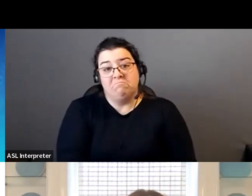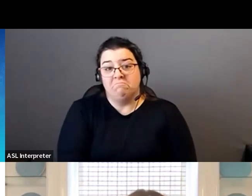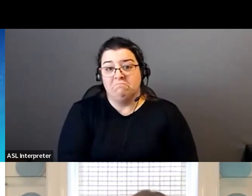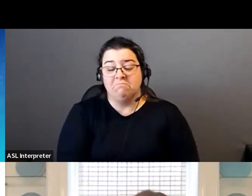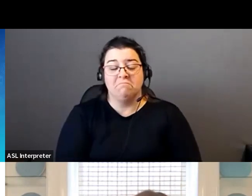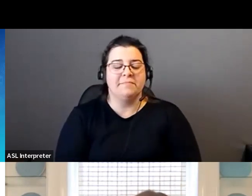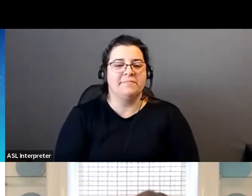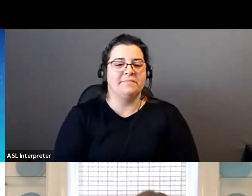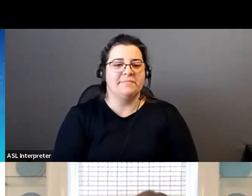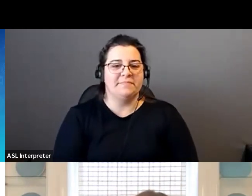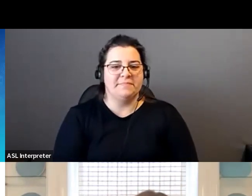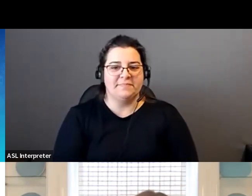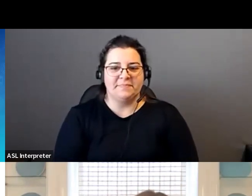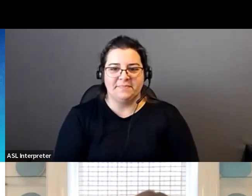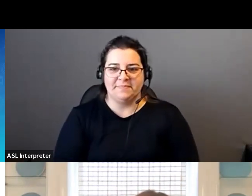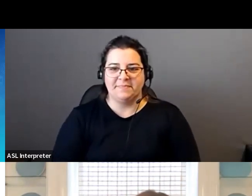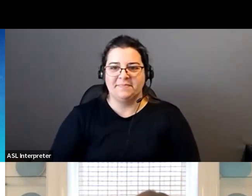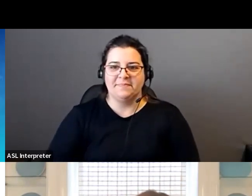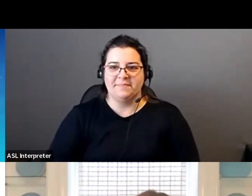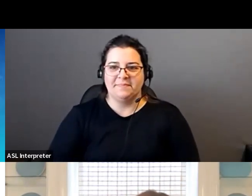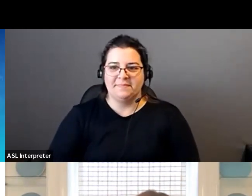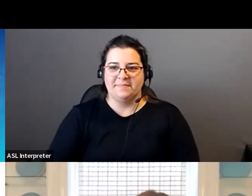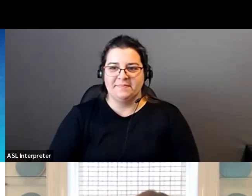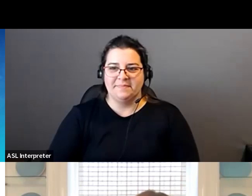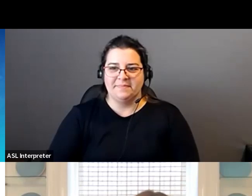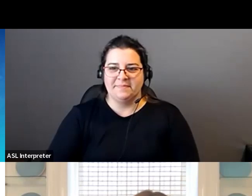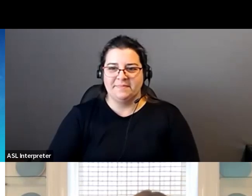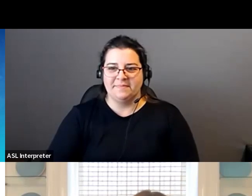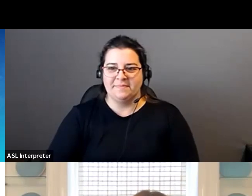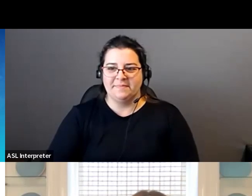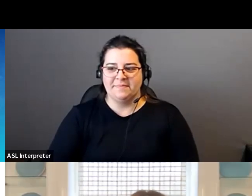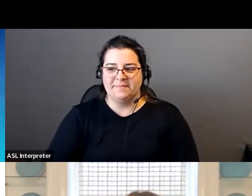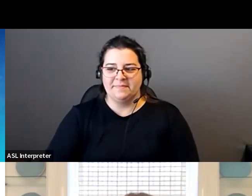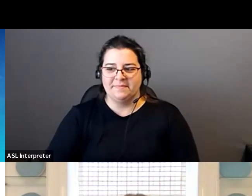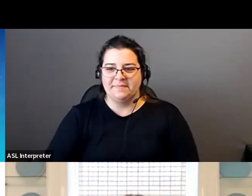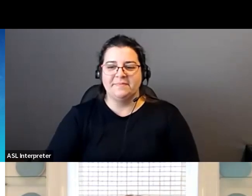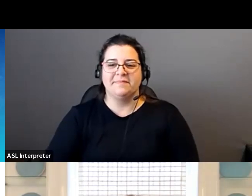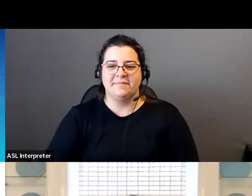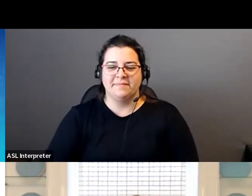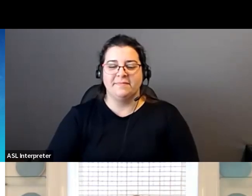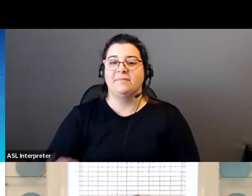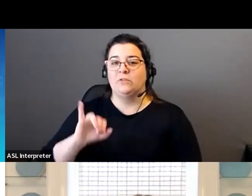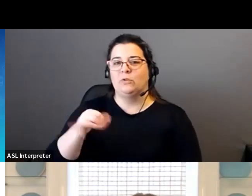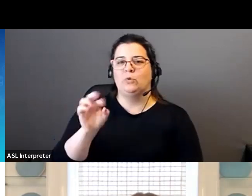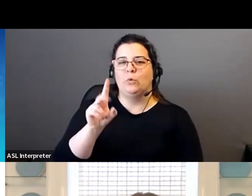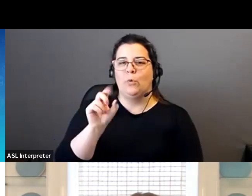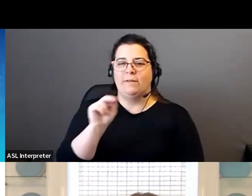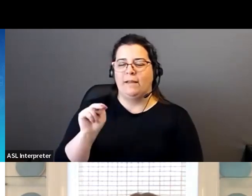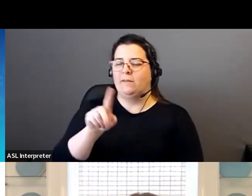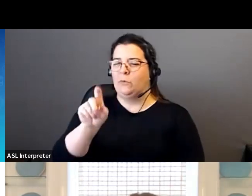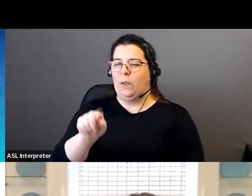I have a question, Dr. Vibe. You always are dangerous, so I got to get ready here. I got to get ready here. Okay. All right. Do